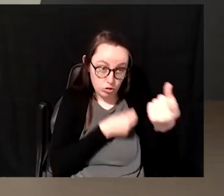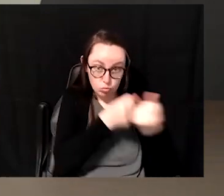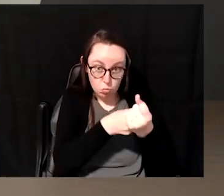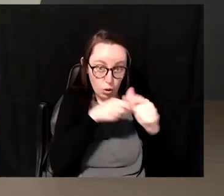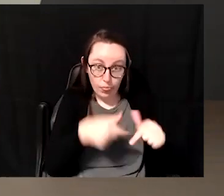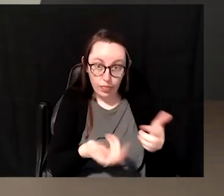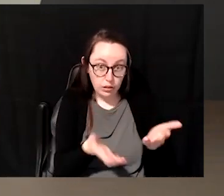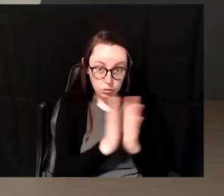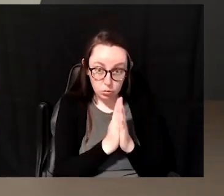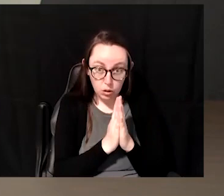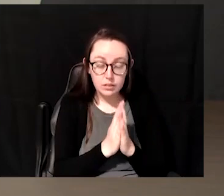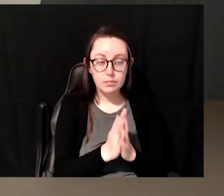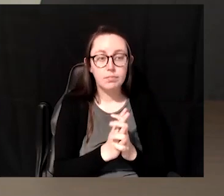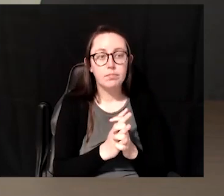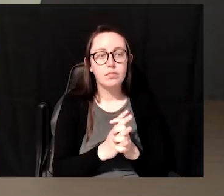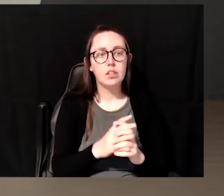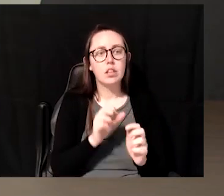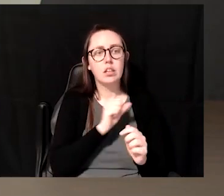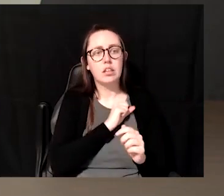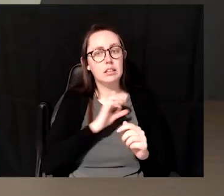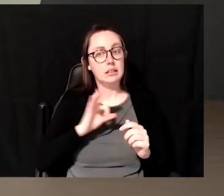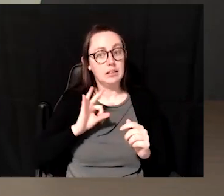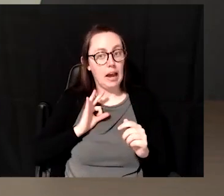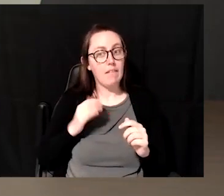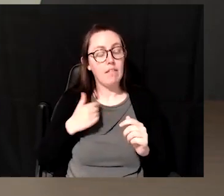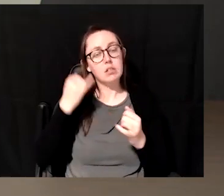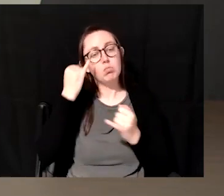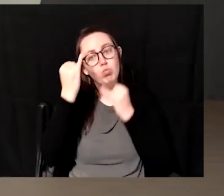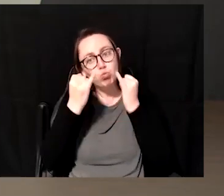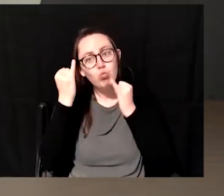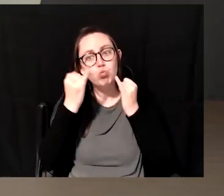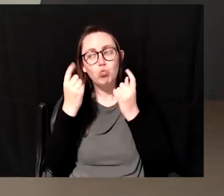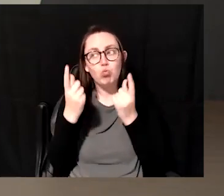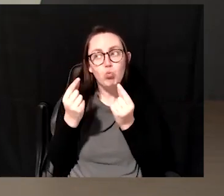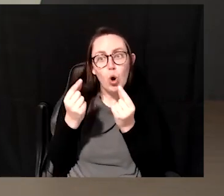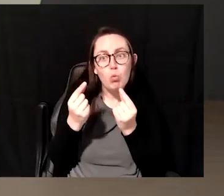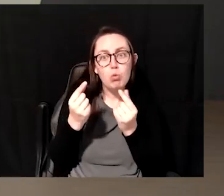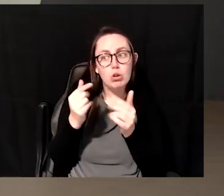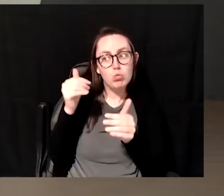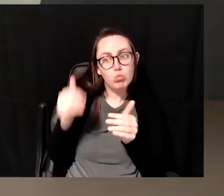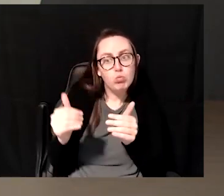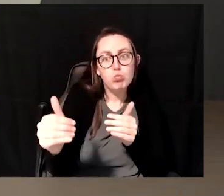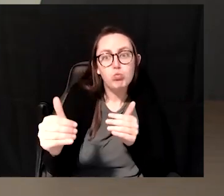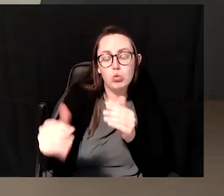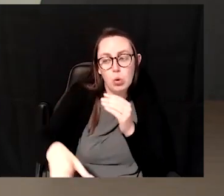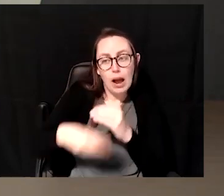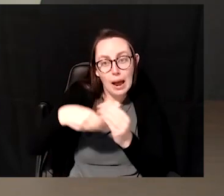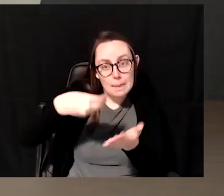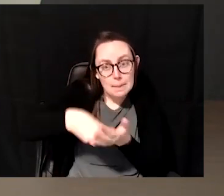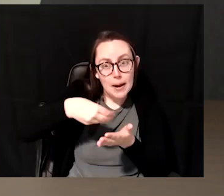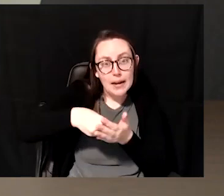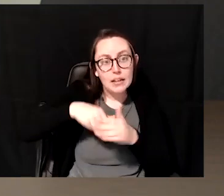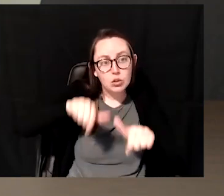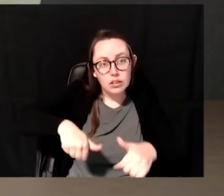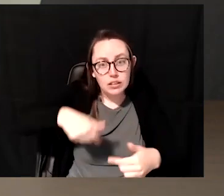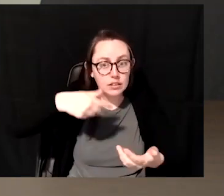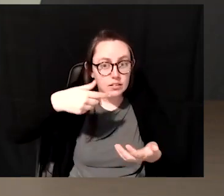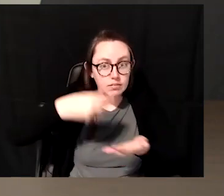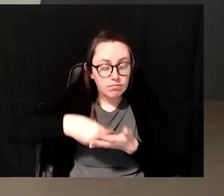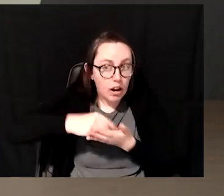I think staff has some ideas for ways in which we might replenish this Fund in the not too distant future that's a different discussion